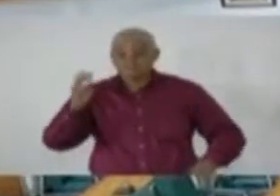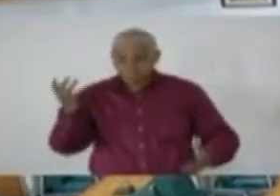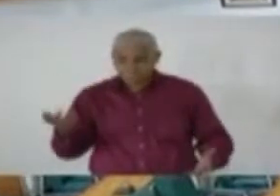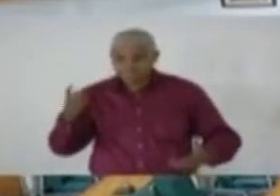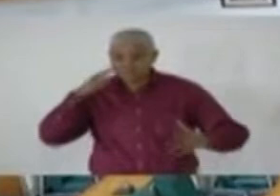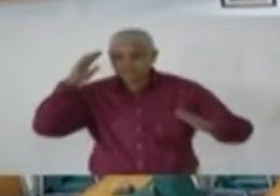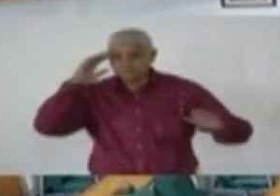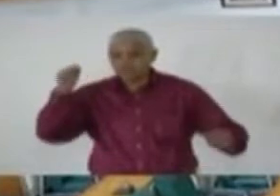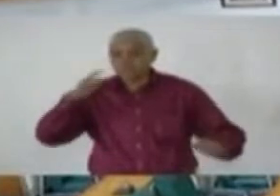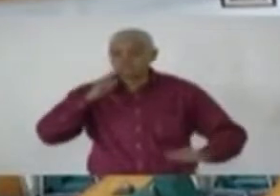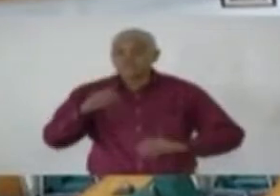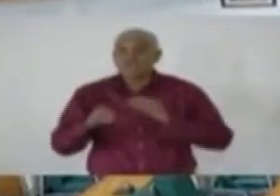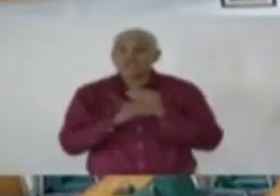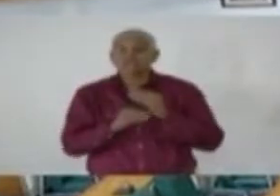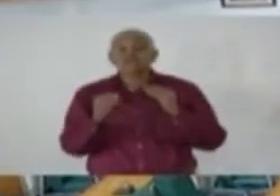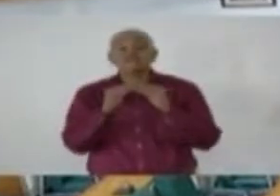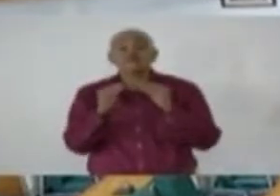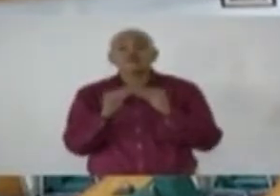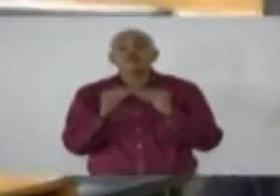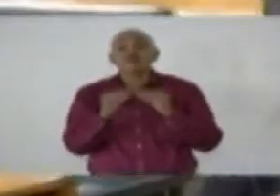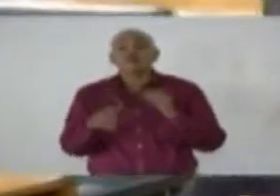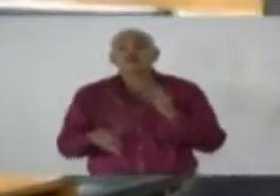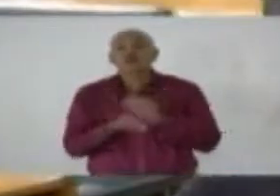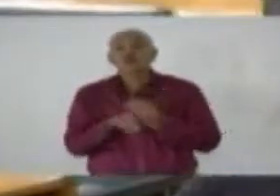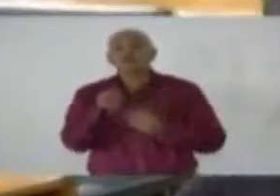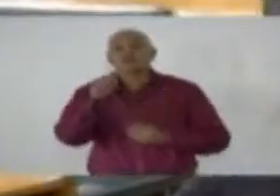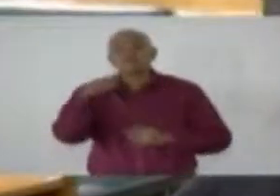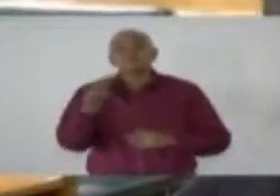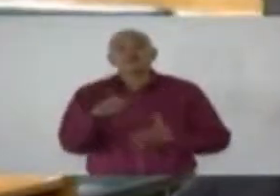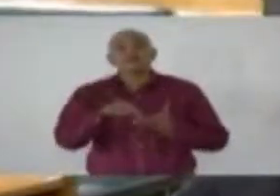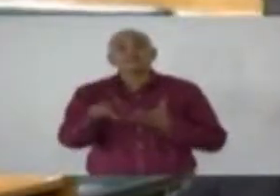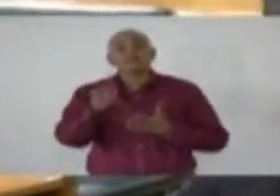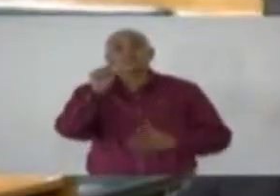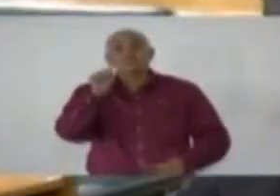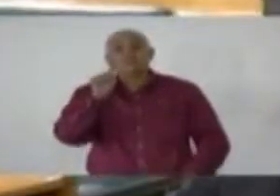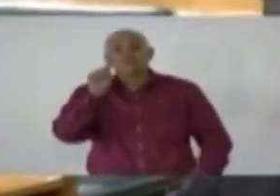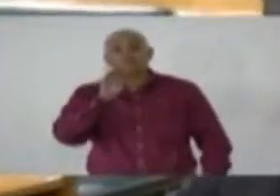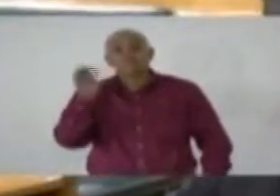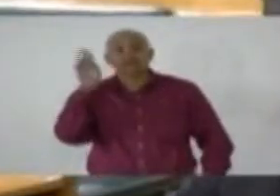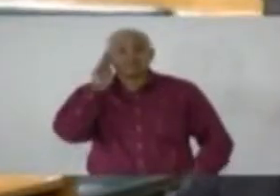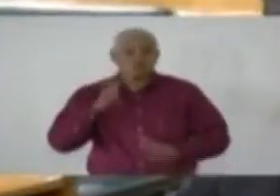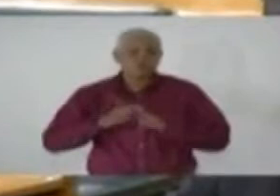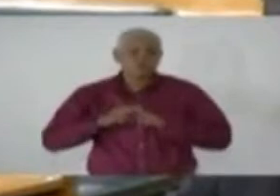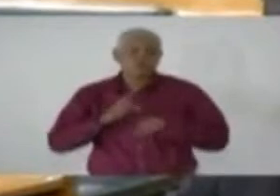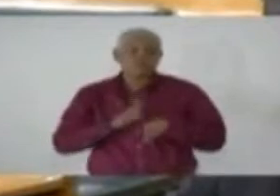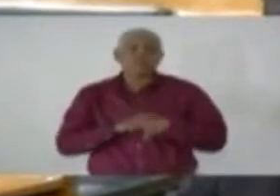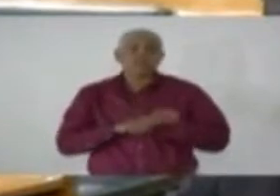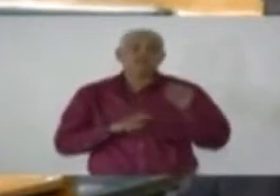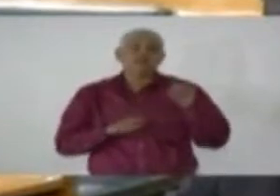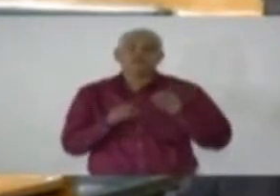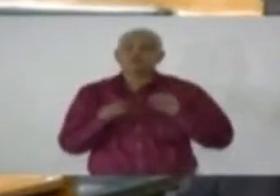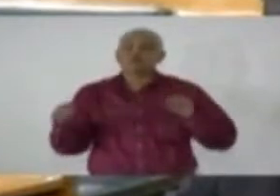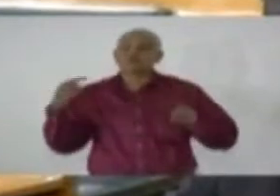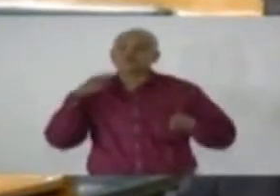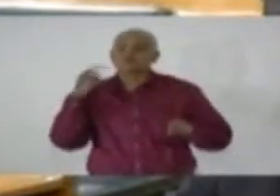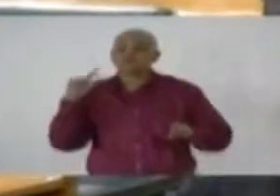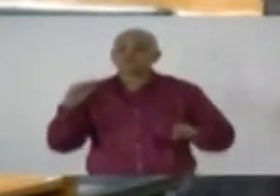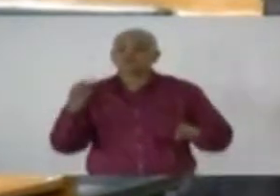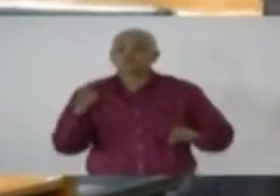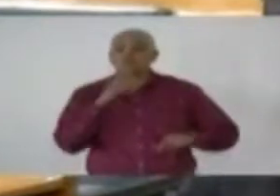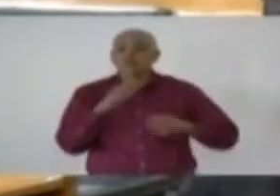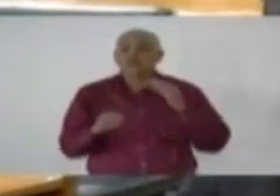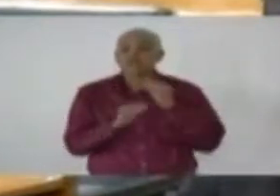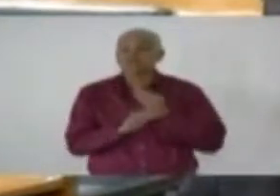President, there was a further extra path payment of $1.1 billion for the short period of April to June in 2021. Also,